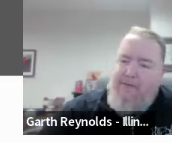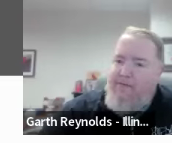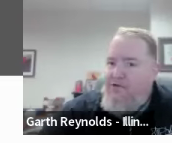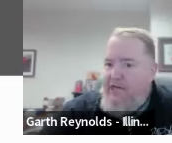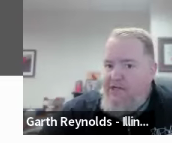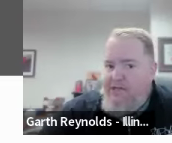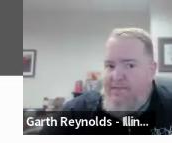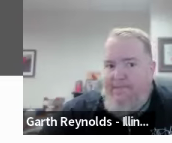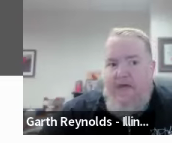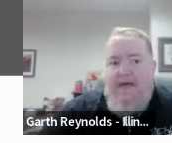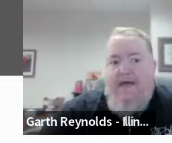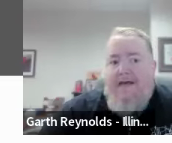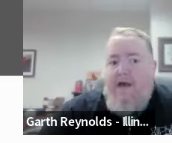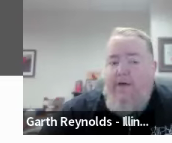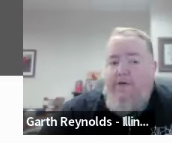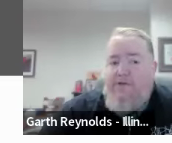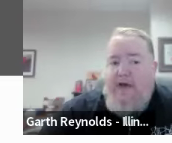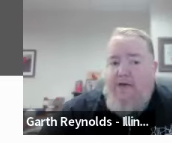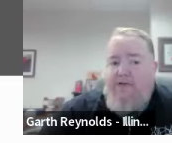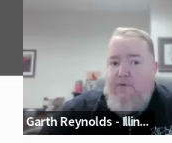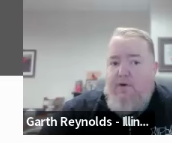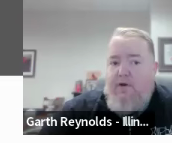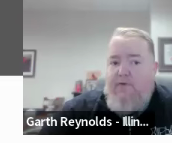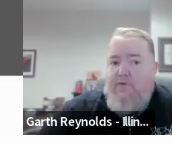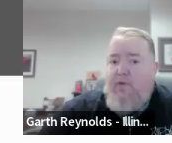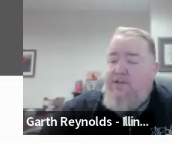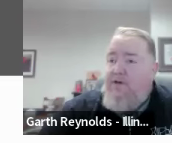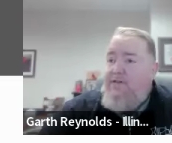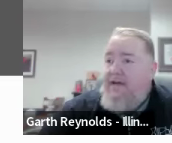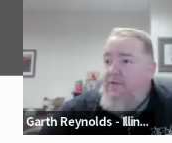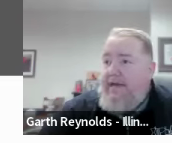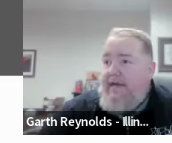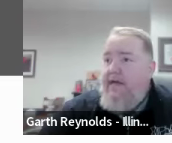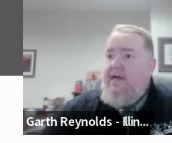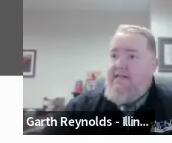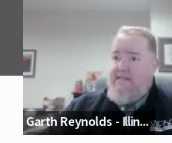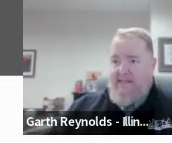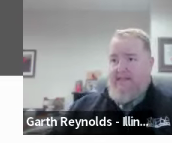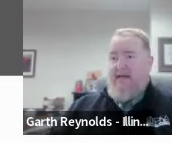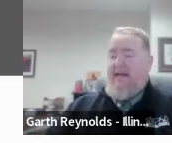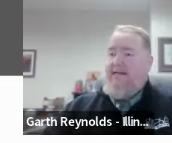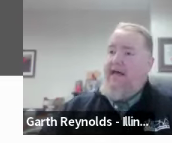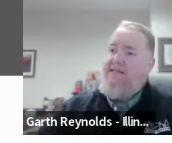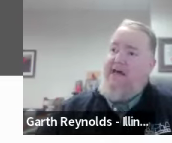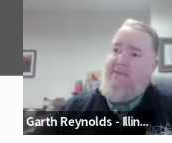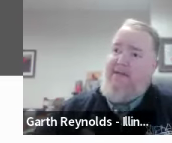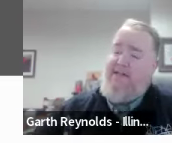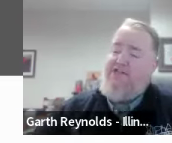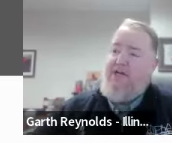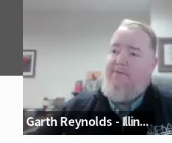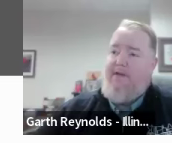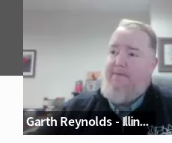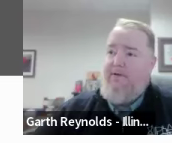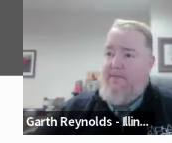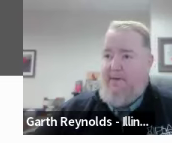out of committee with no changes. Now it goes to the House floor for what's called second reading. This is the second and last time in